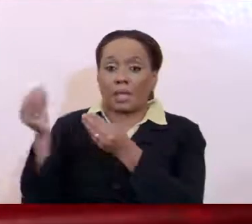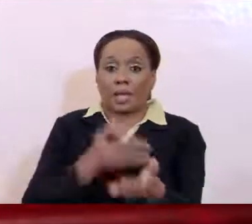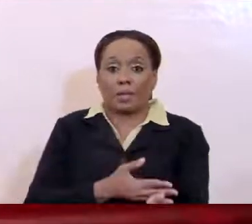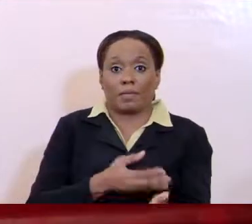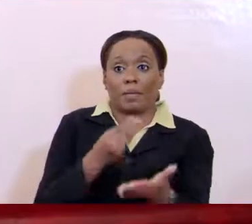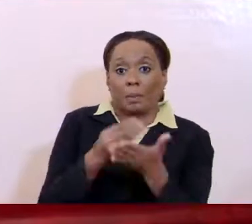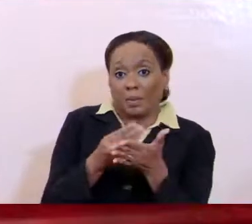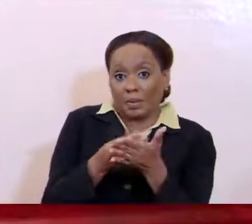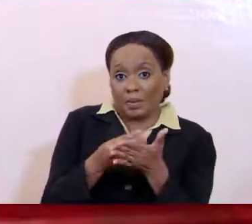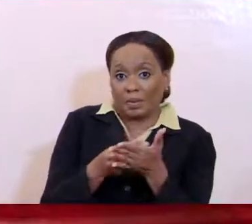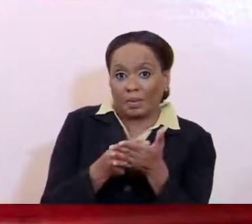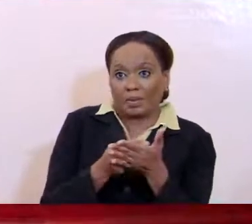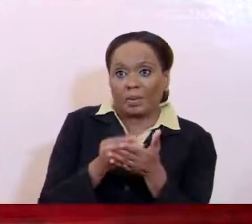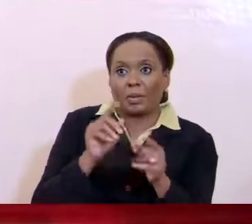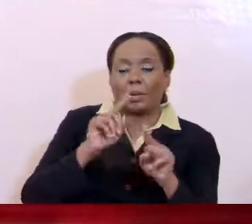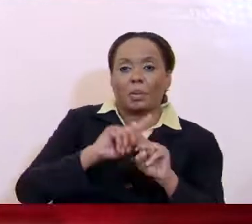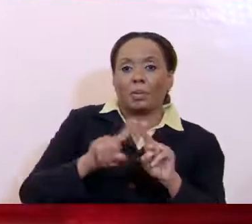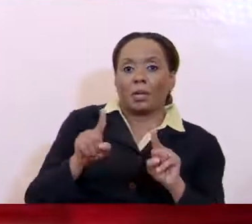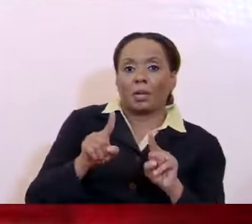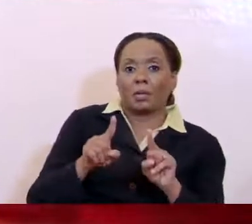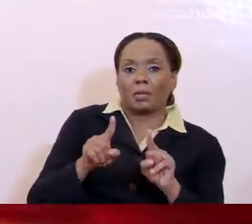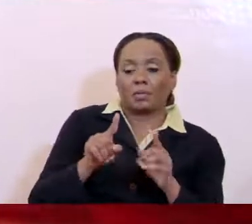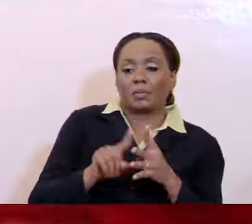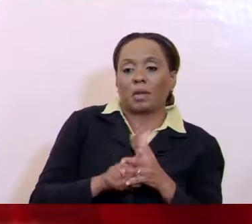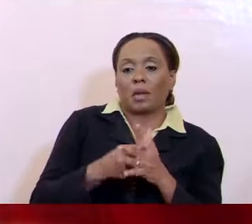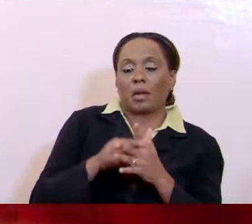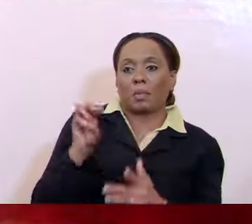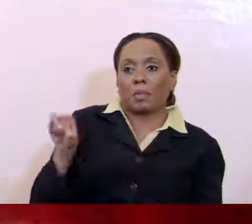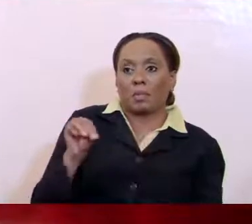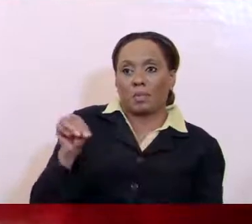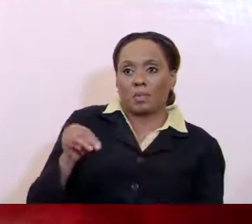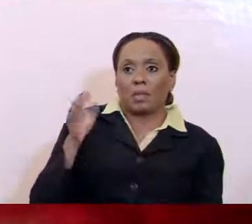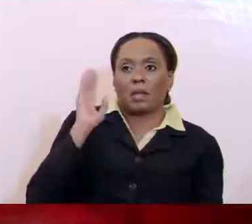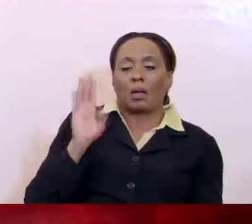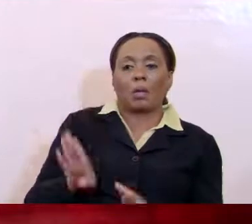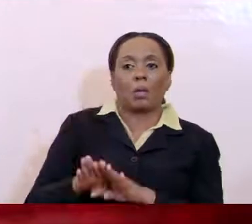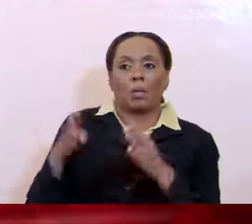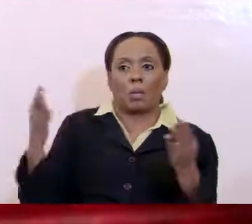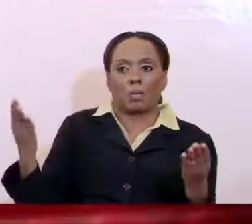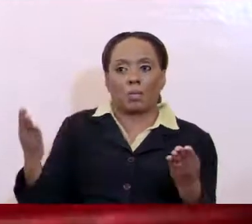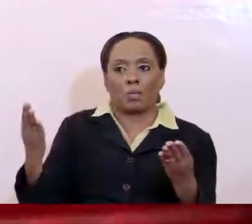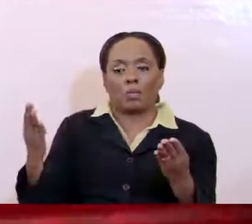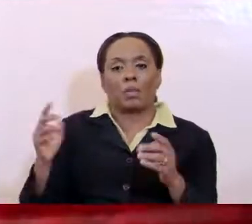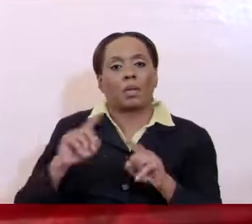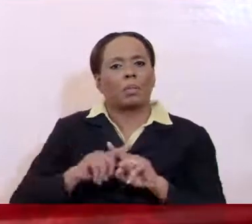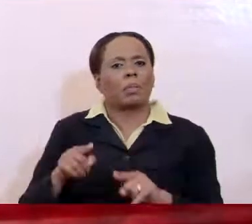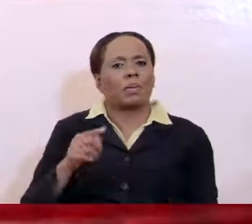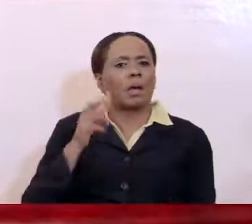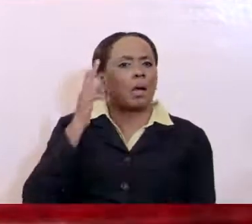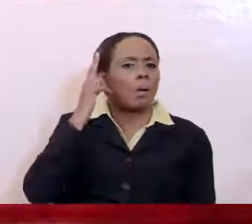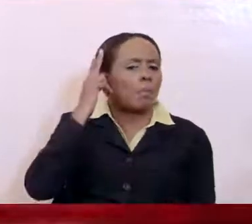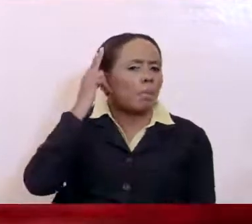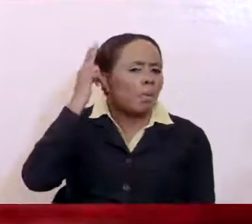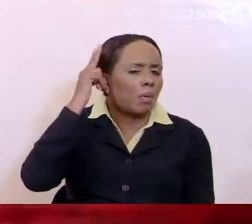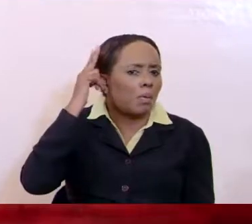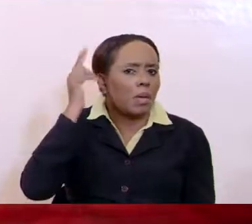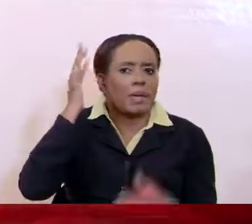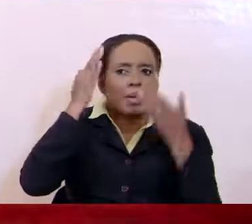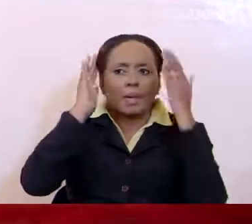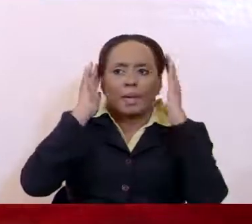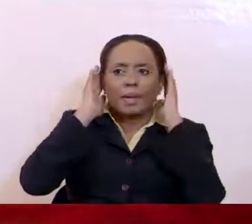Monday, obviously those shops are allowed to open, but barbers, hairdressers, they are still to remain closed.